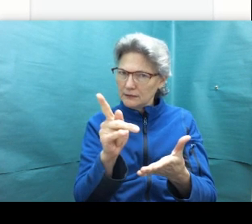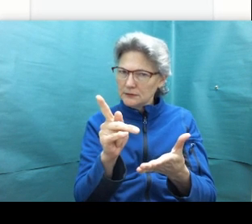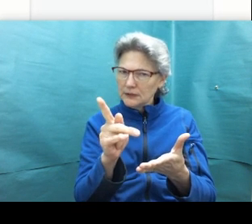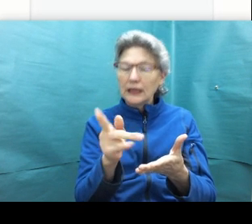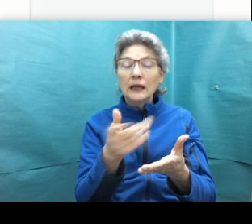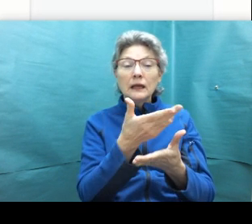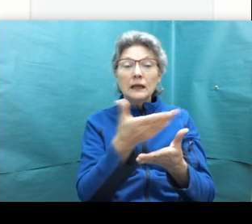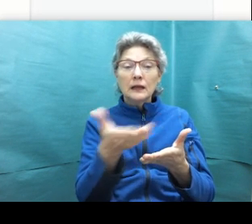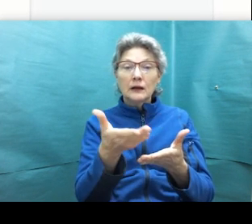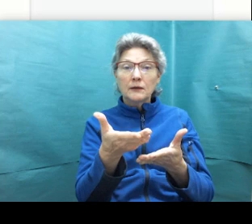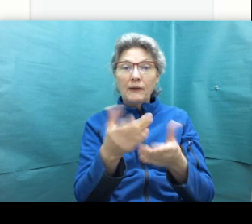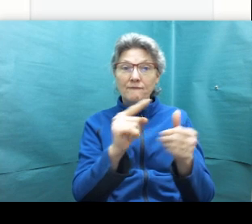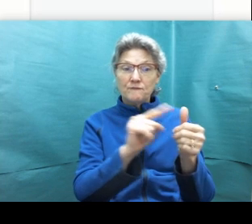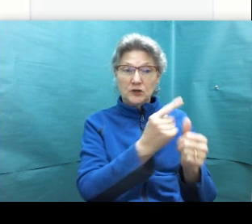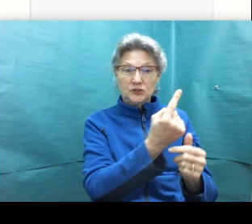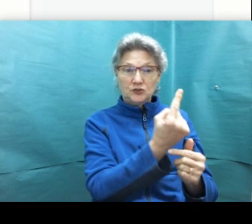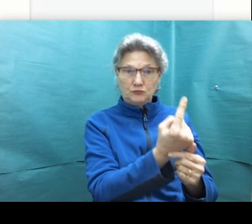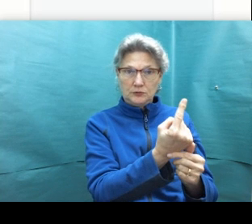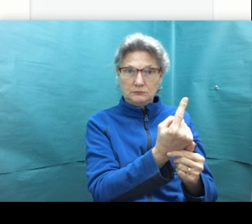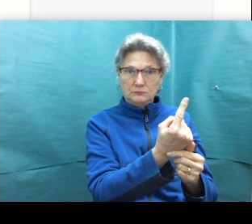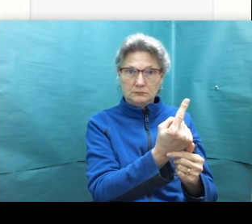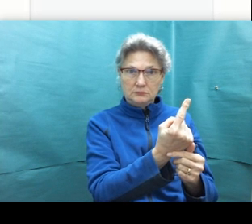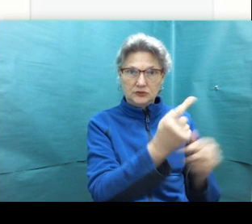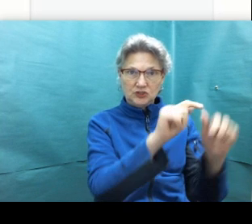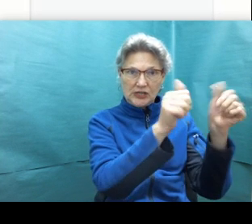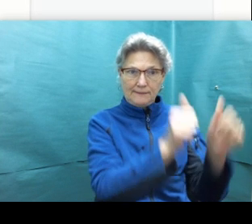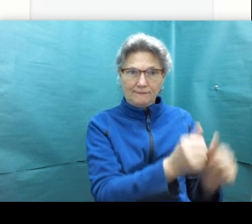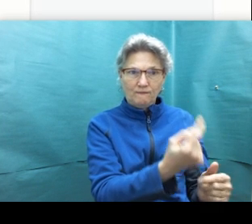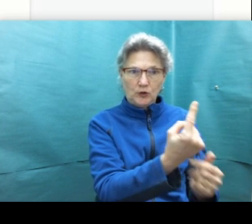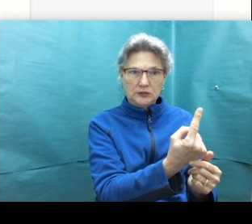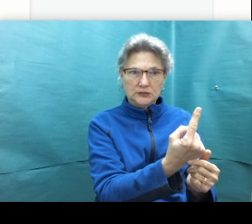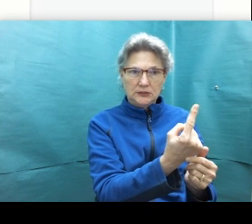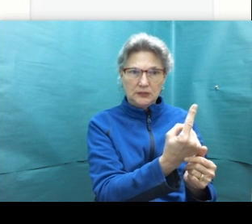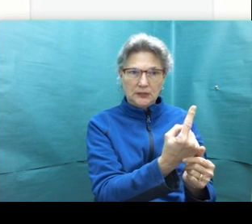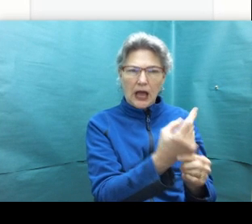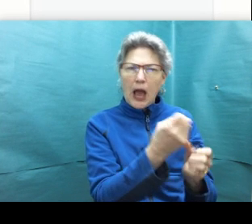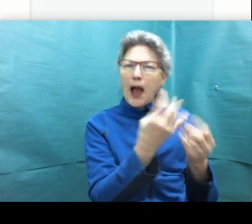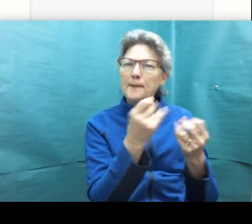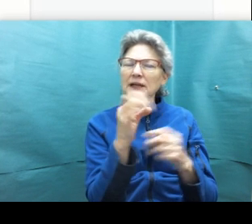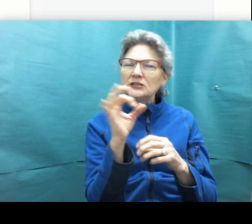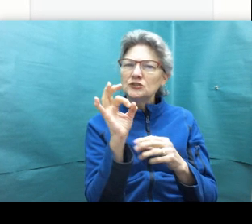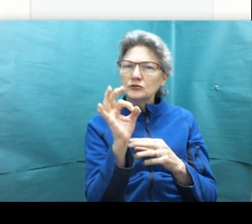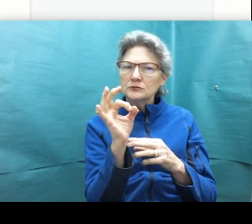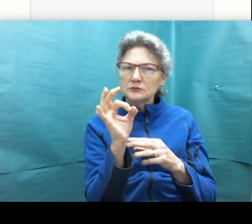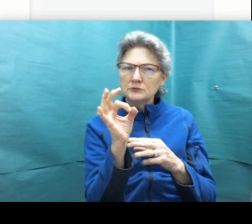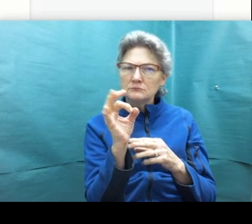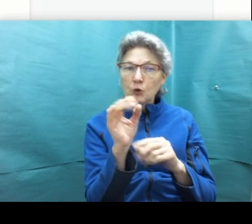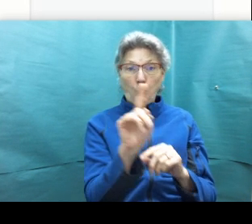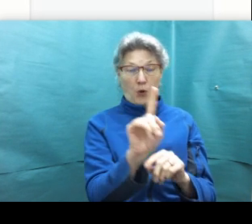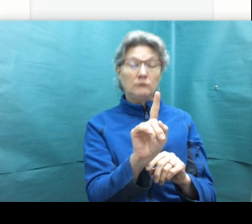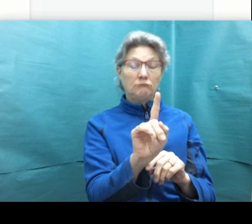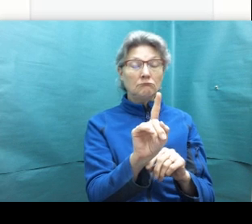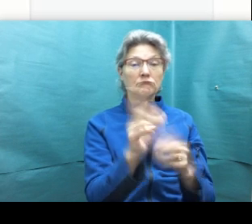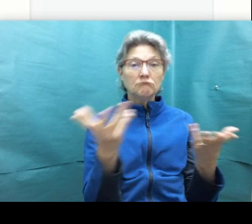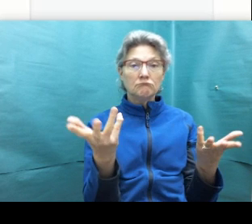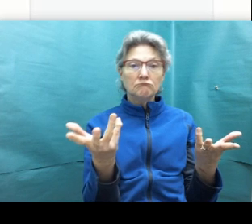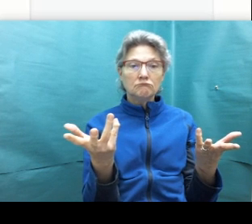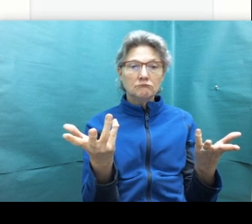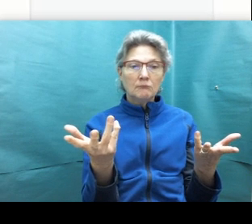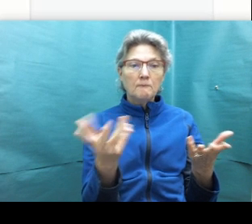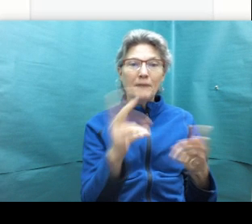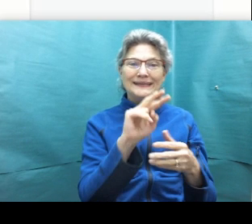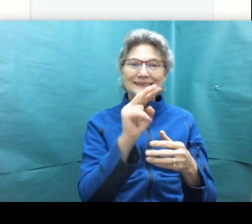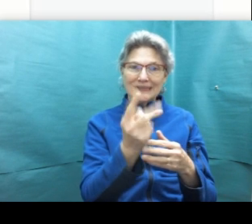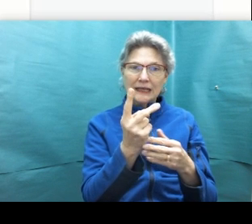so here, my first figure, I'm actually going to write it at the top. My first figure has 1 circle.